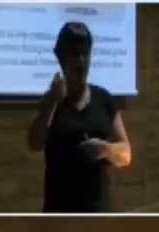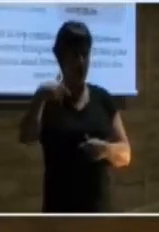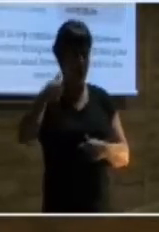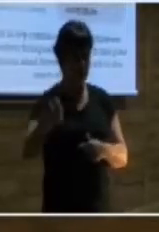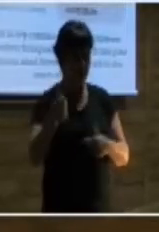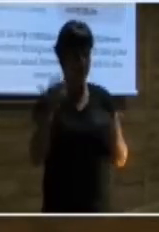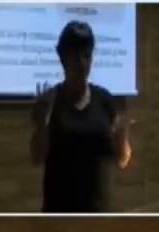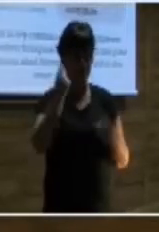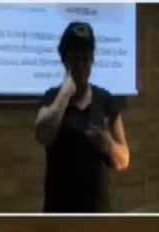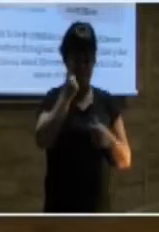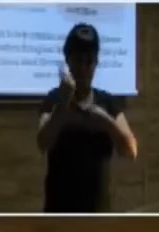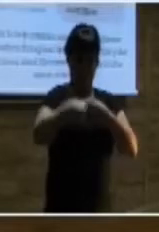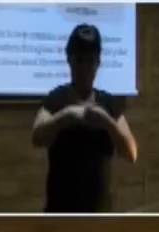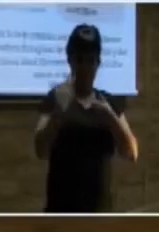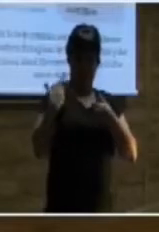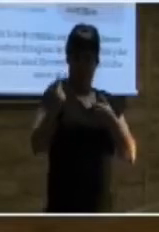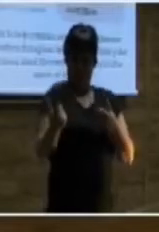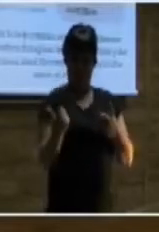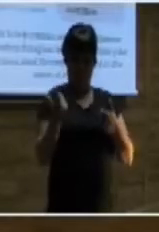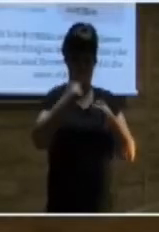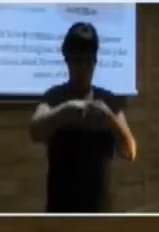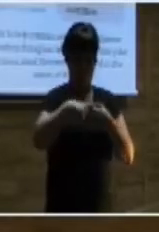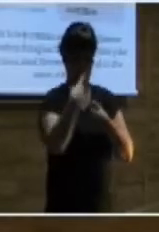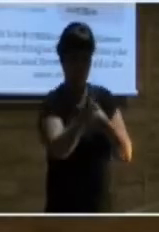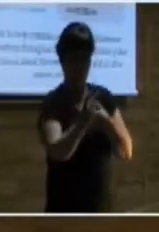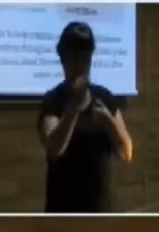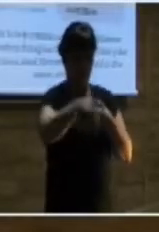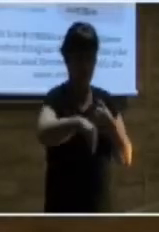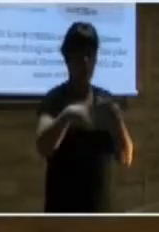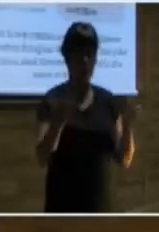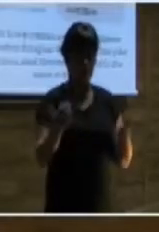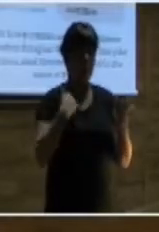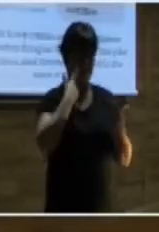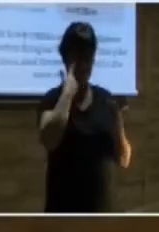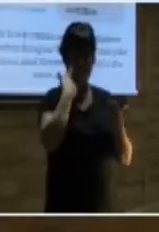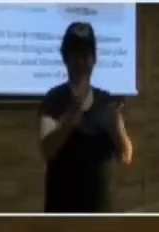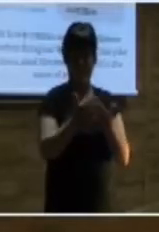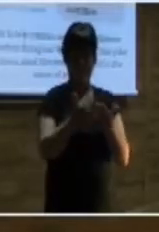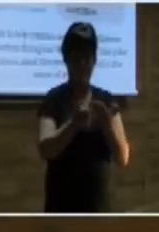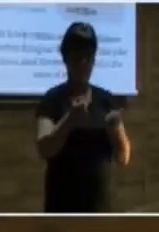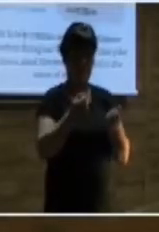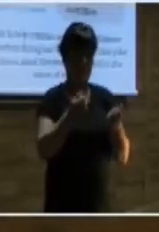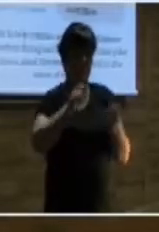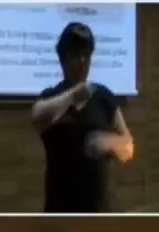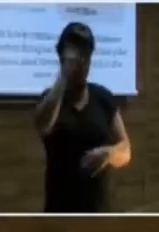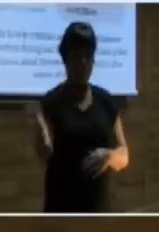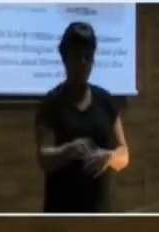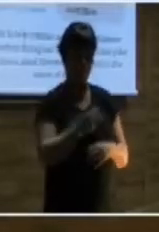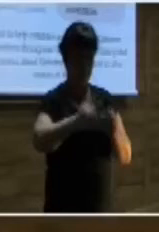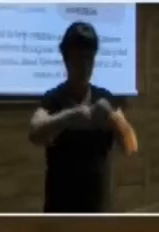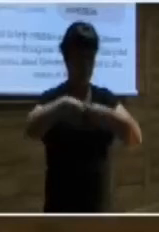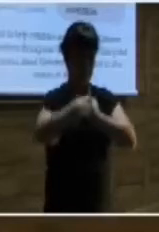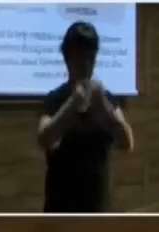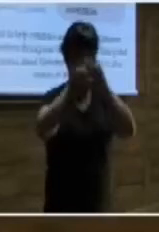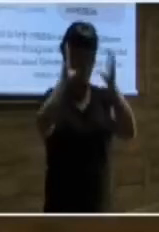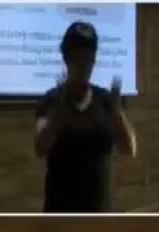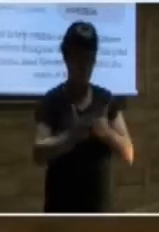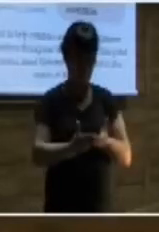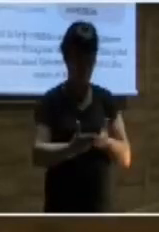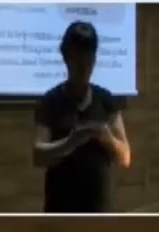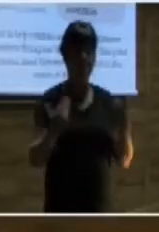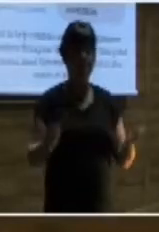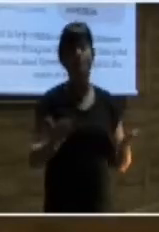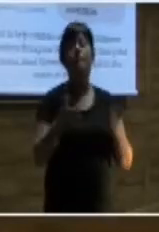range of our member associations all over the world. And our member associations are the patient organizations, so